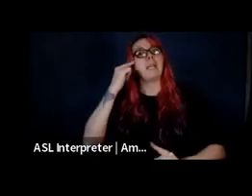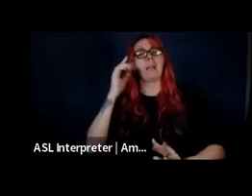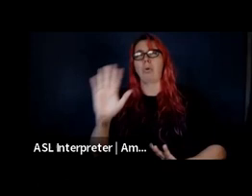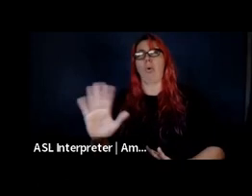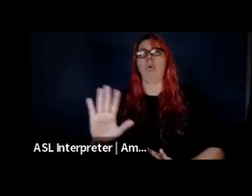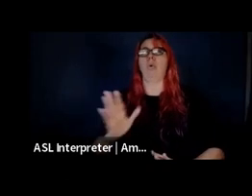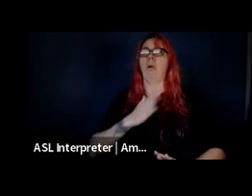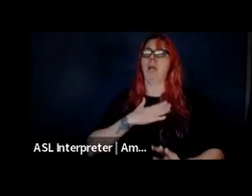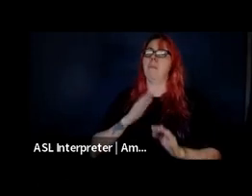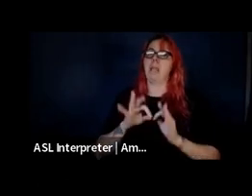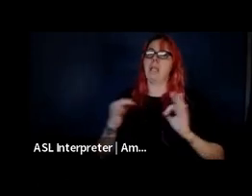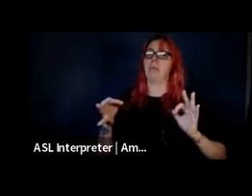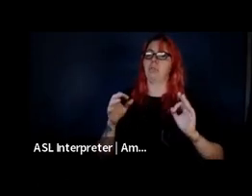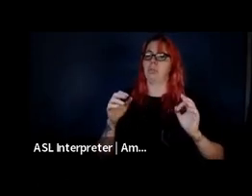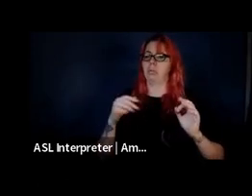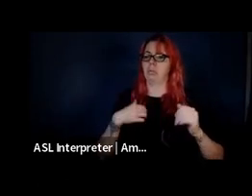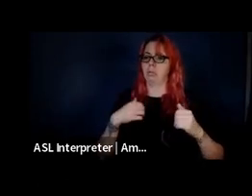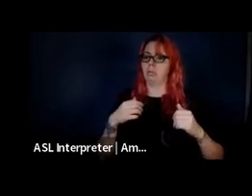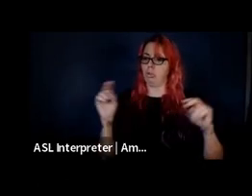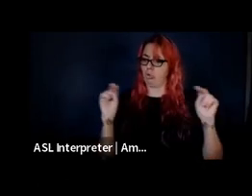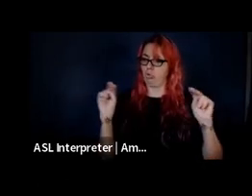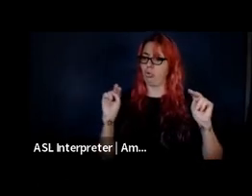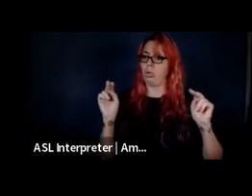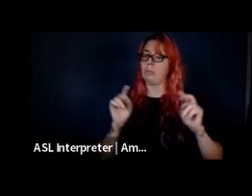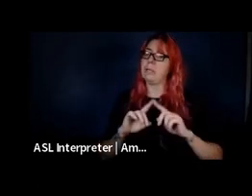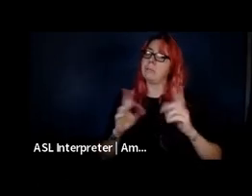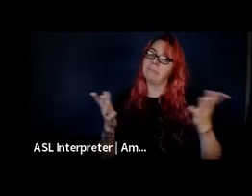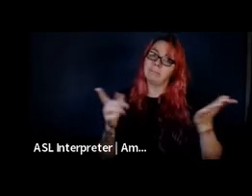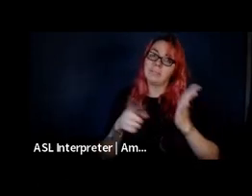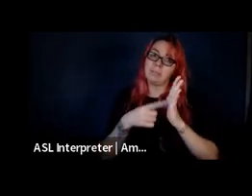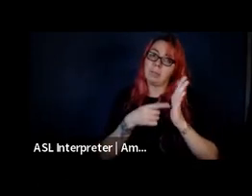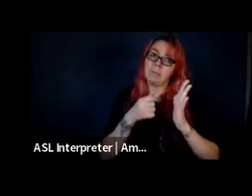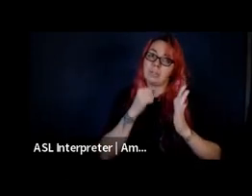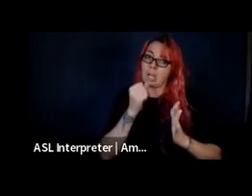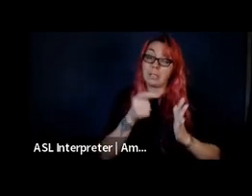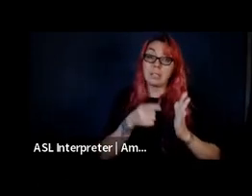sometimes it's not, right? And it lands in different ways for different people.